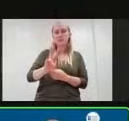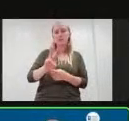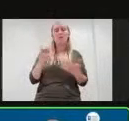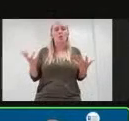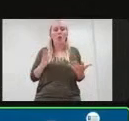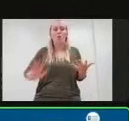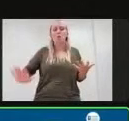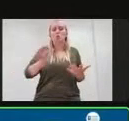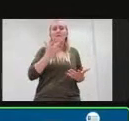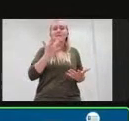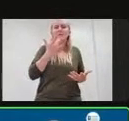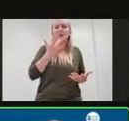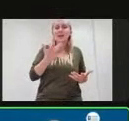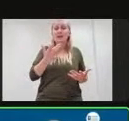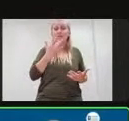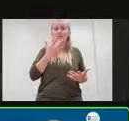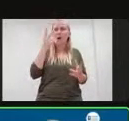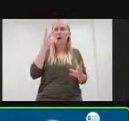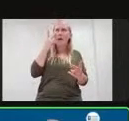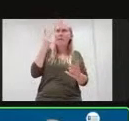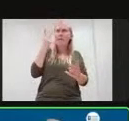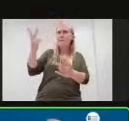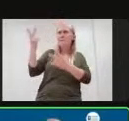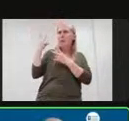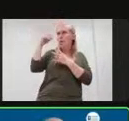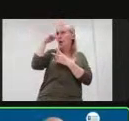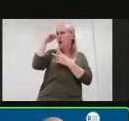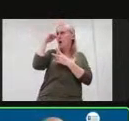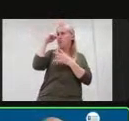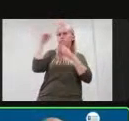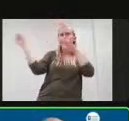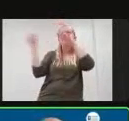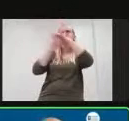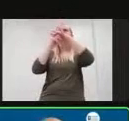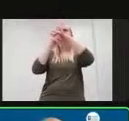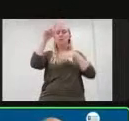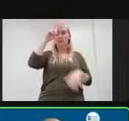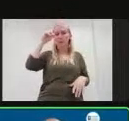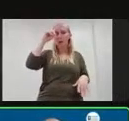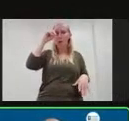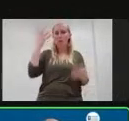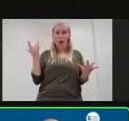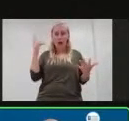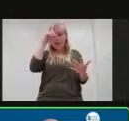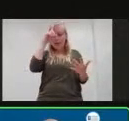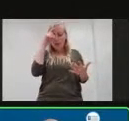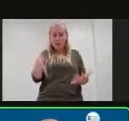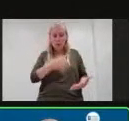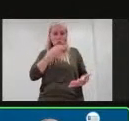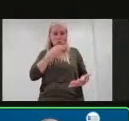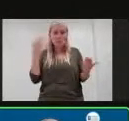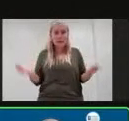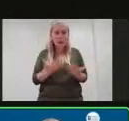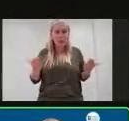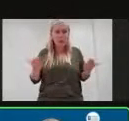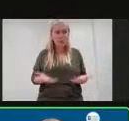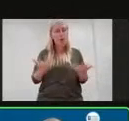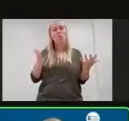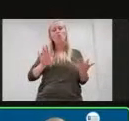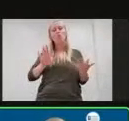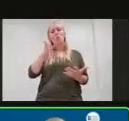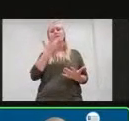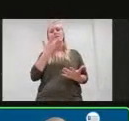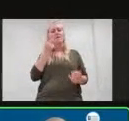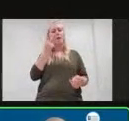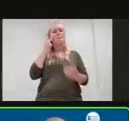was your favorite? What's this memory that comes to your mind of summer? Because summer is here. It's going to be wonderful. And so what is your favorite memory?